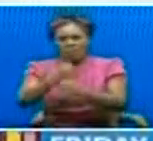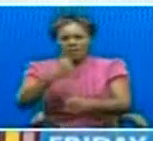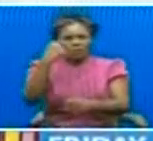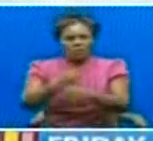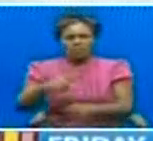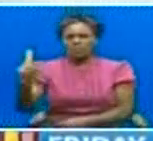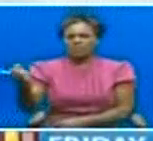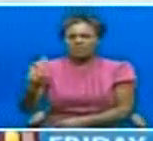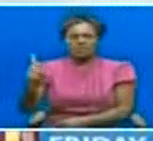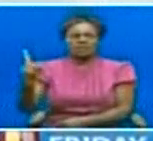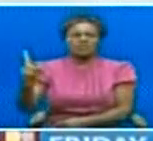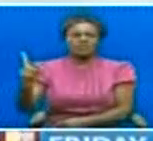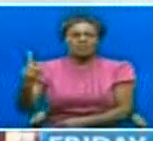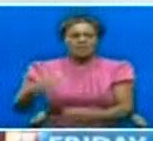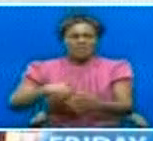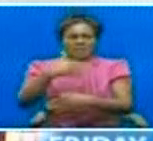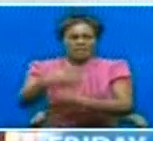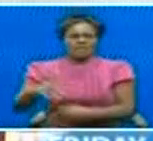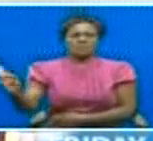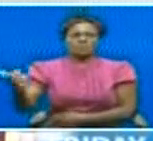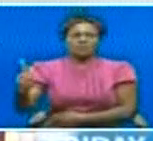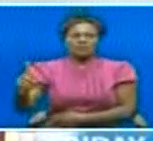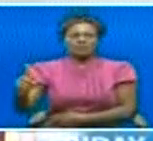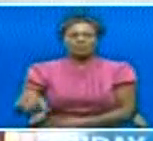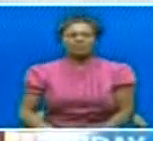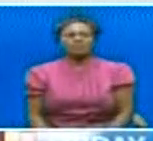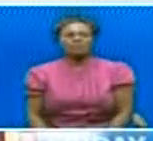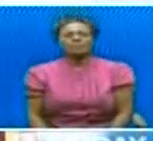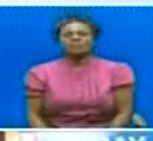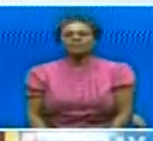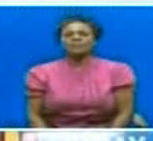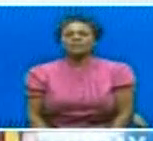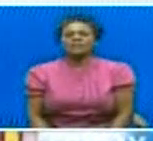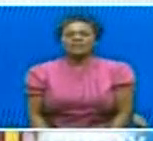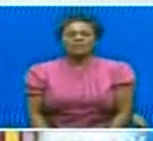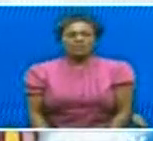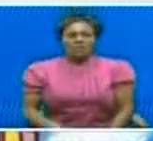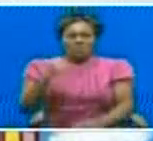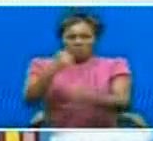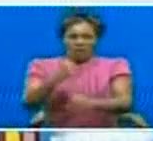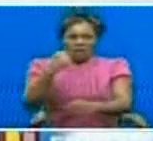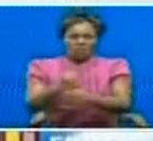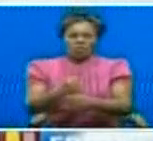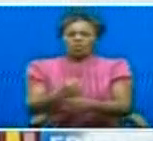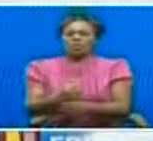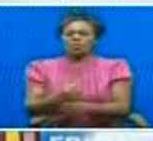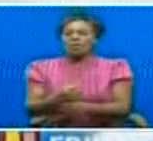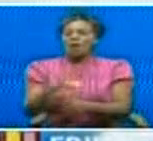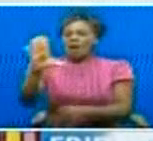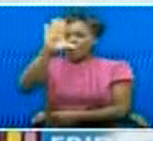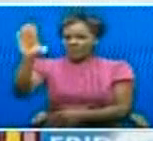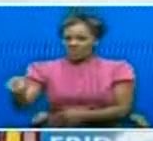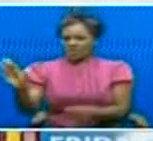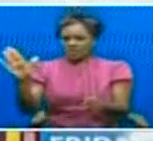a presidential, let me say, the next president of Tanzania, January Makamba. Yes, yes, yes. And so this is work that I'm doing throughout Africa.